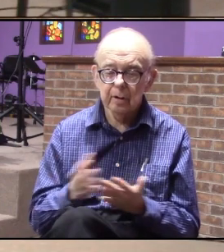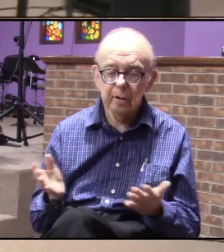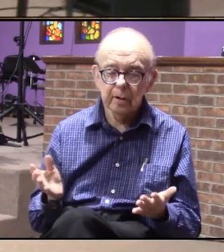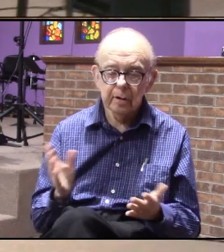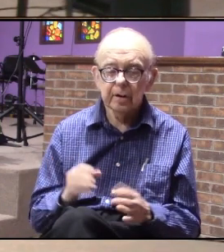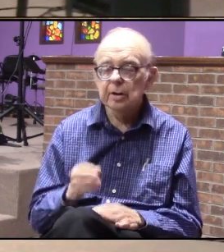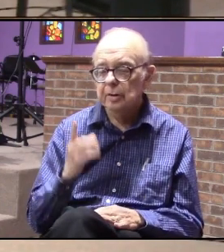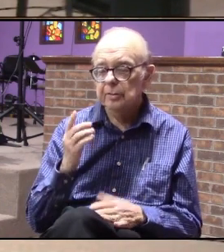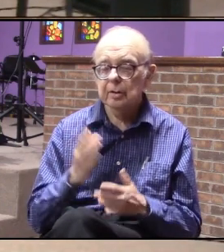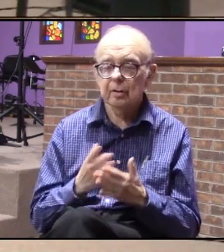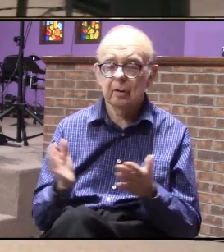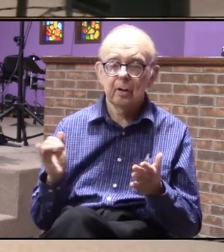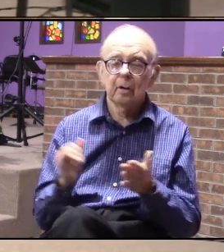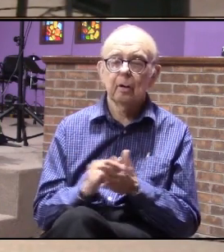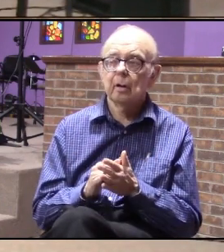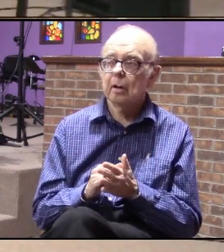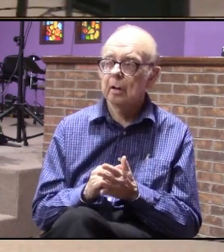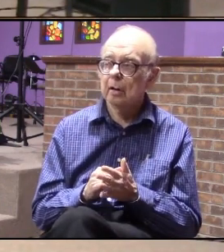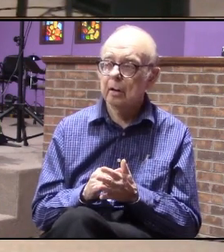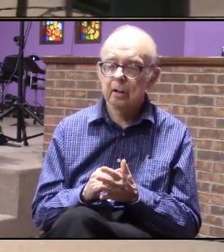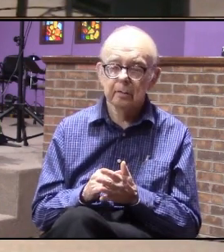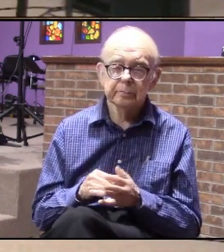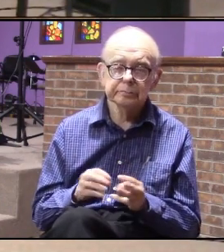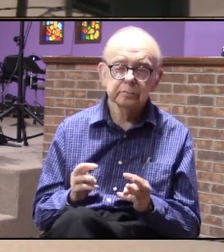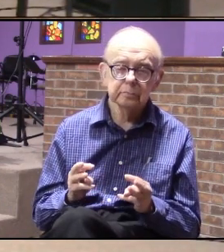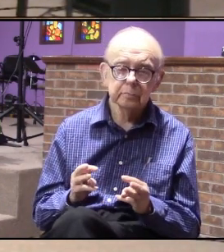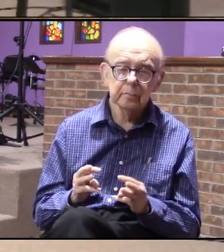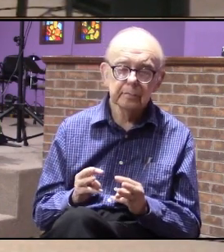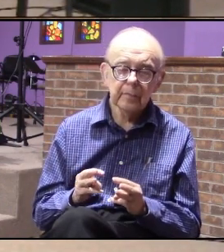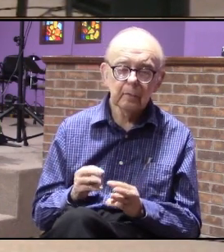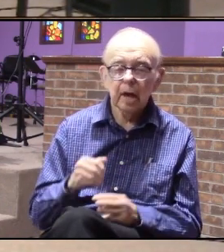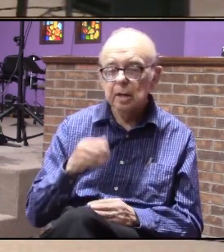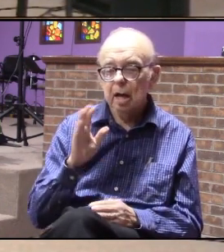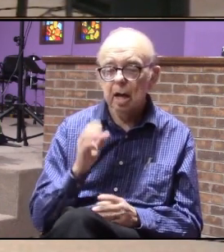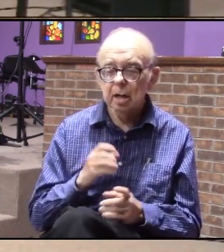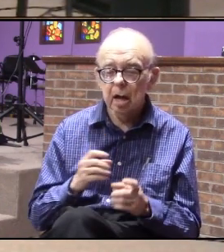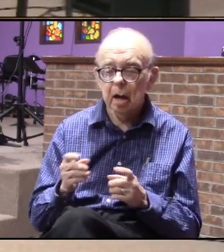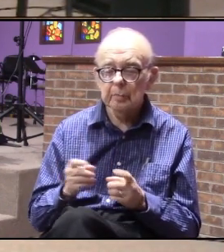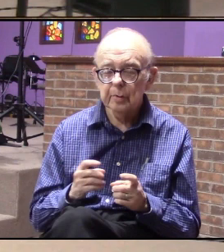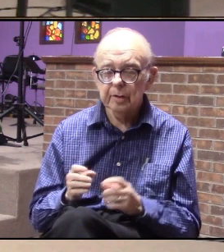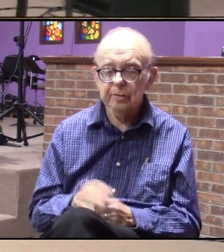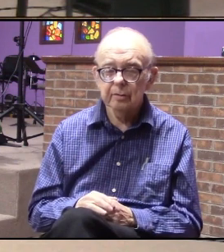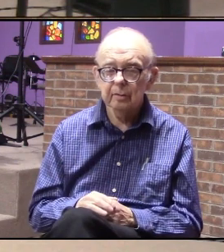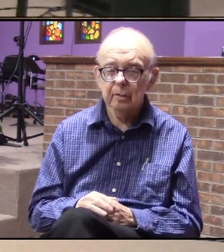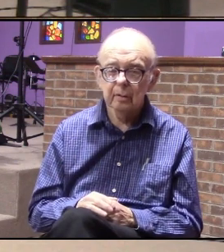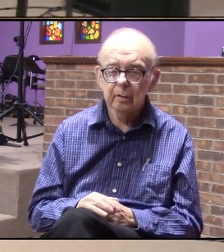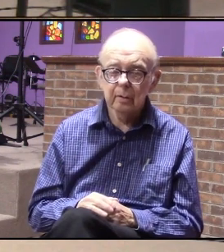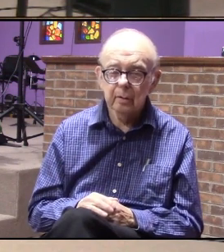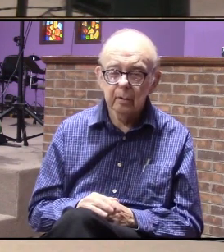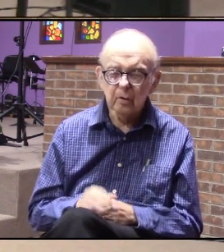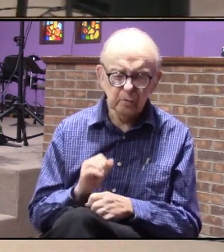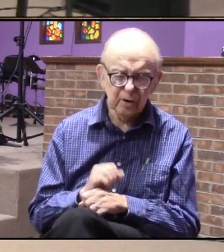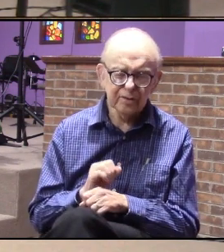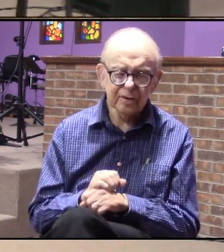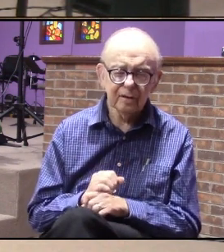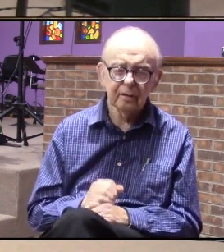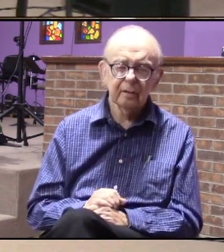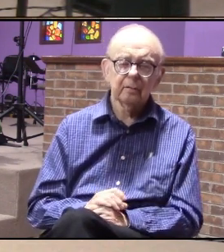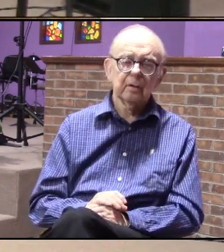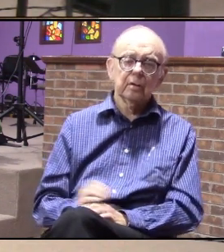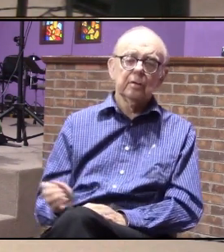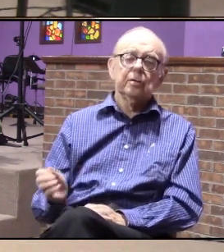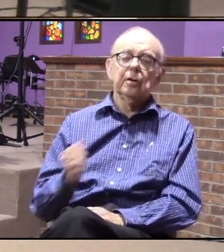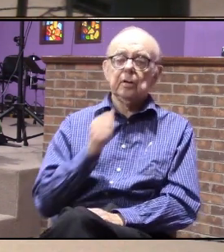got to understand, that's the way he operates. So it's no